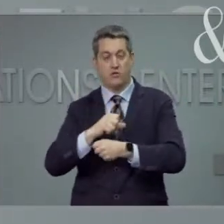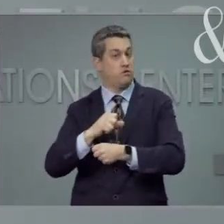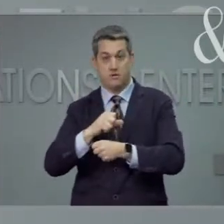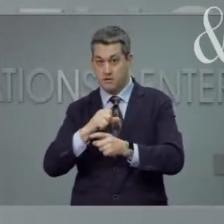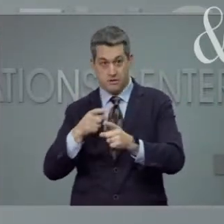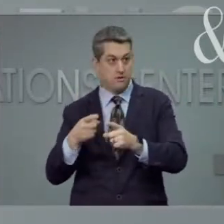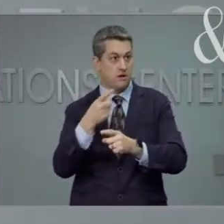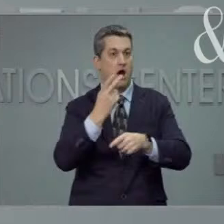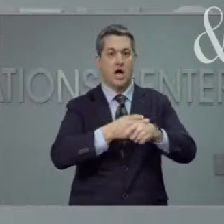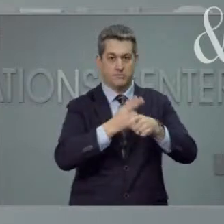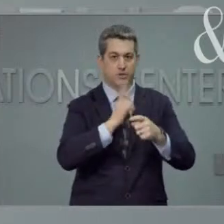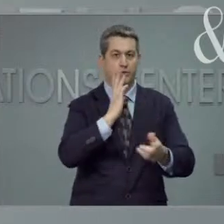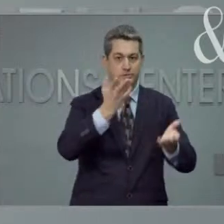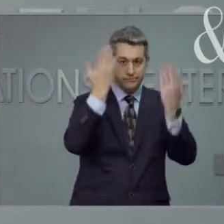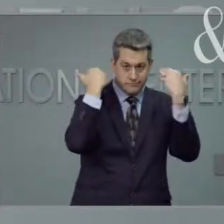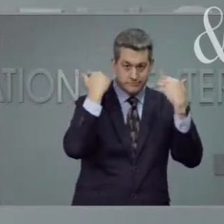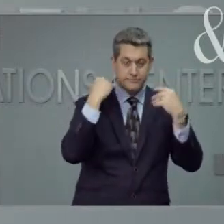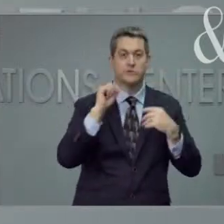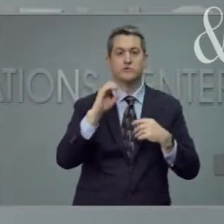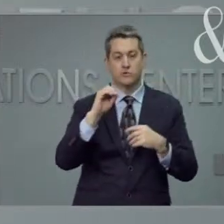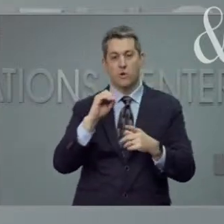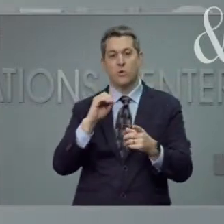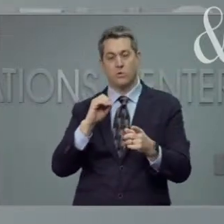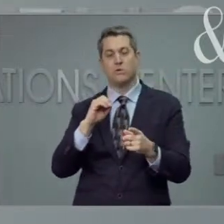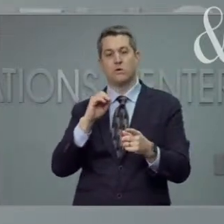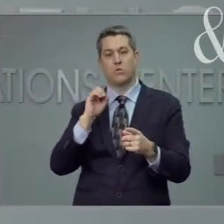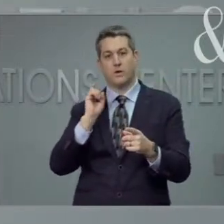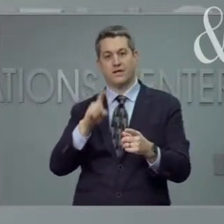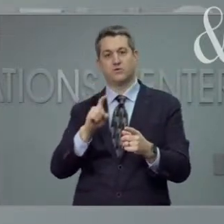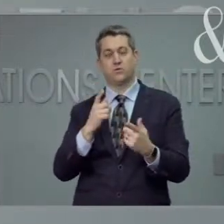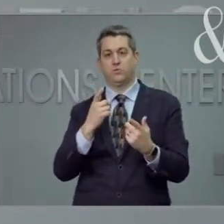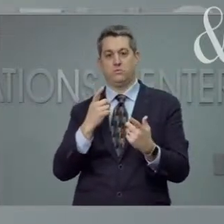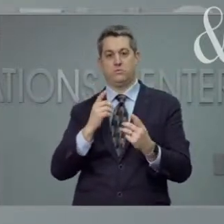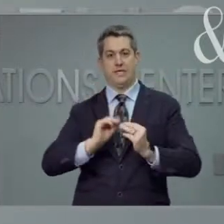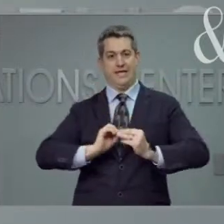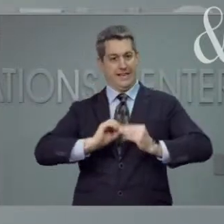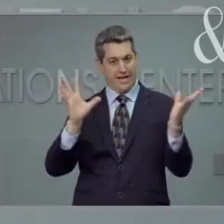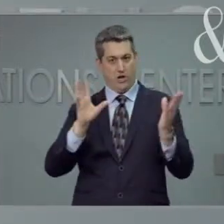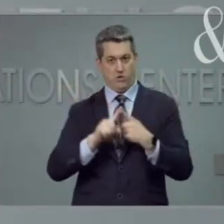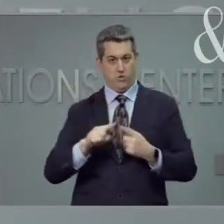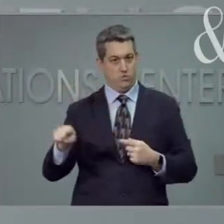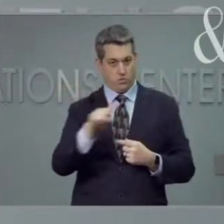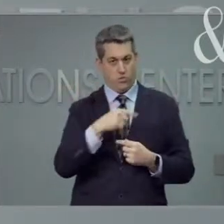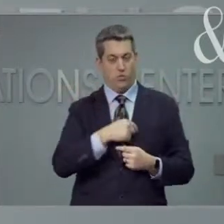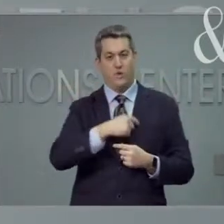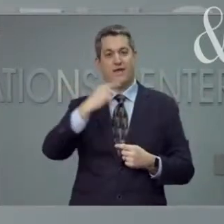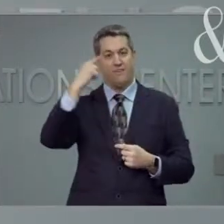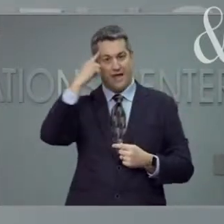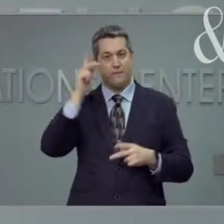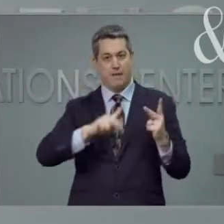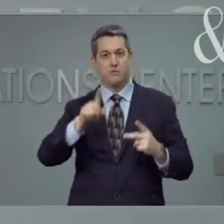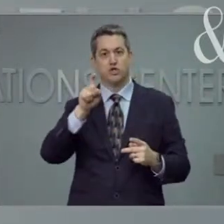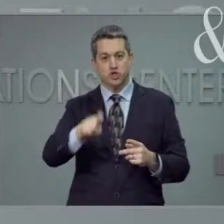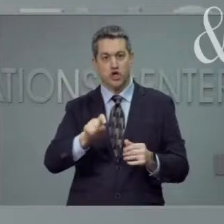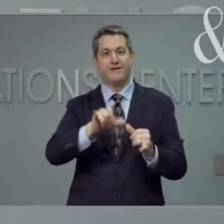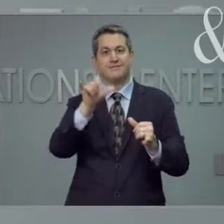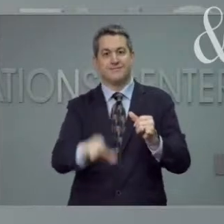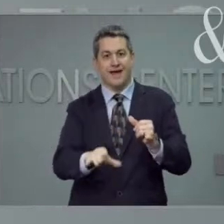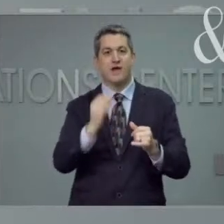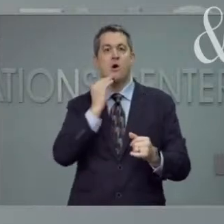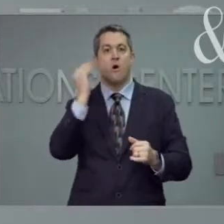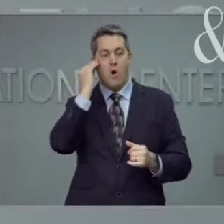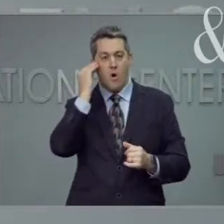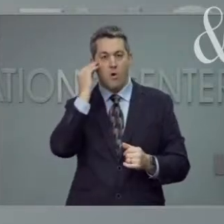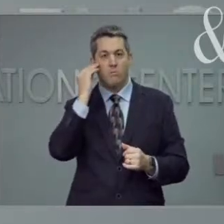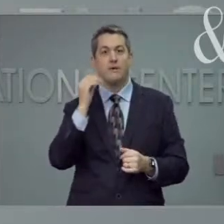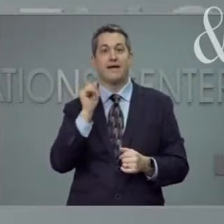ourselves. And that's why we want to make sure we're laying out in very clear terms that we think that folks should stay home other than